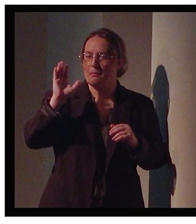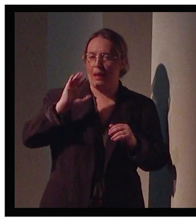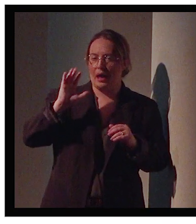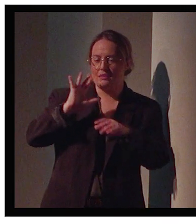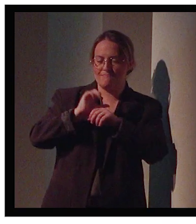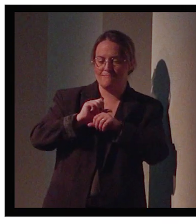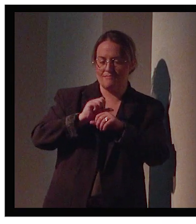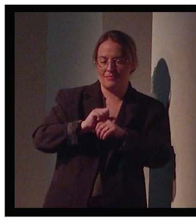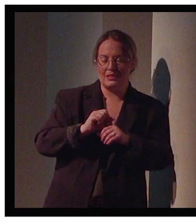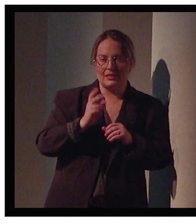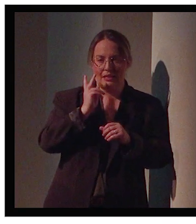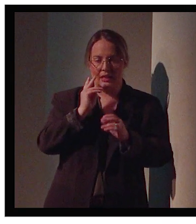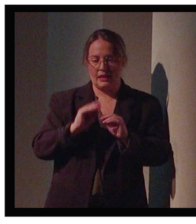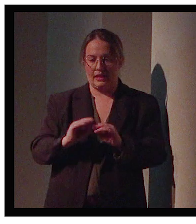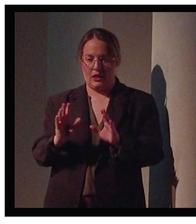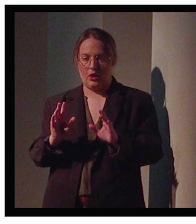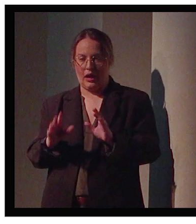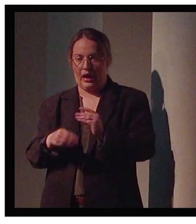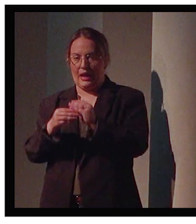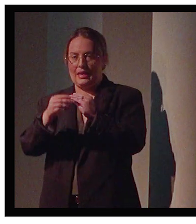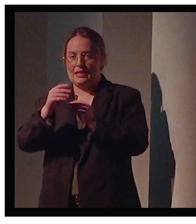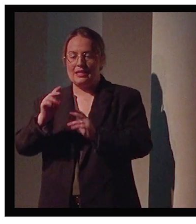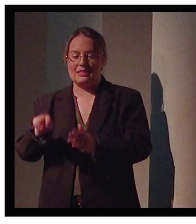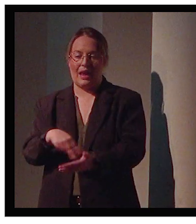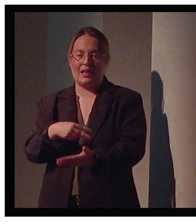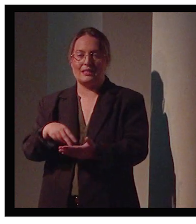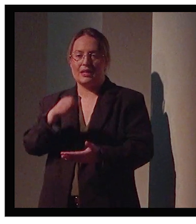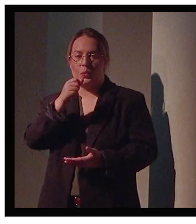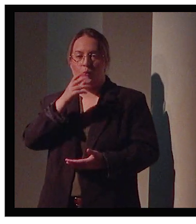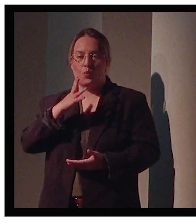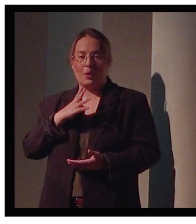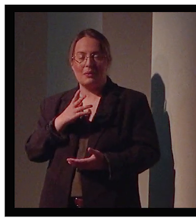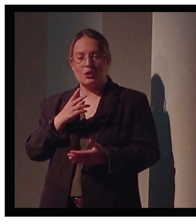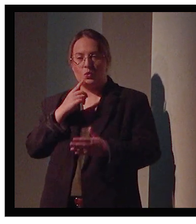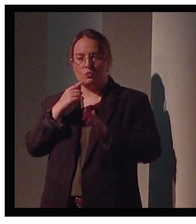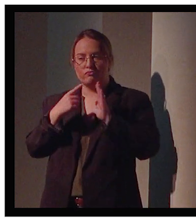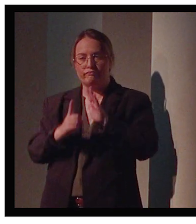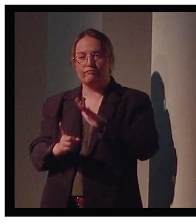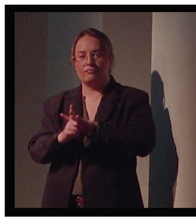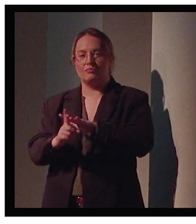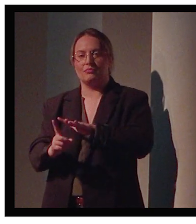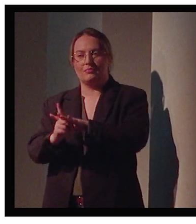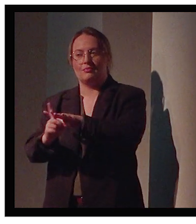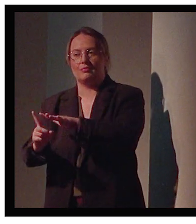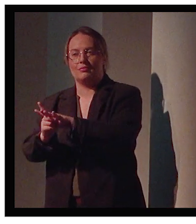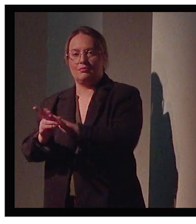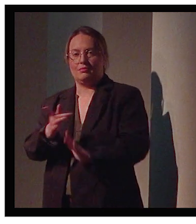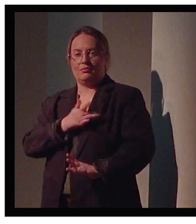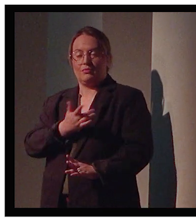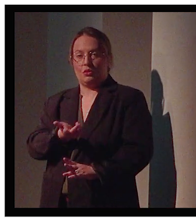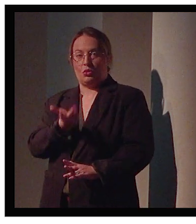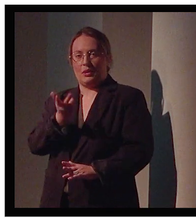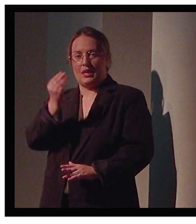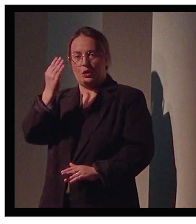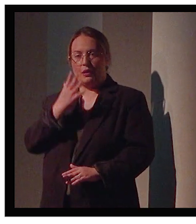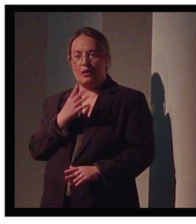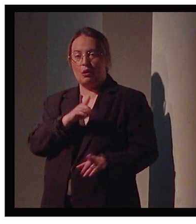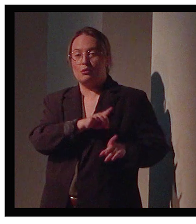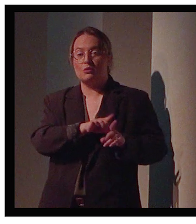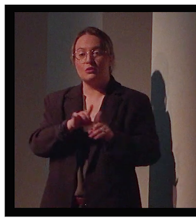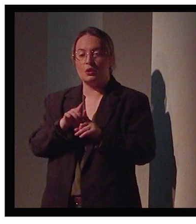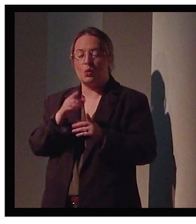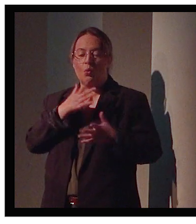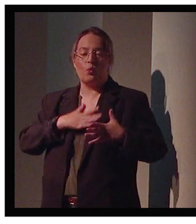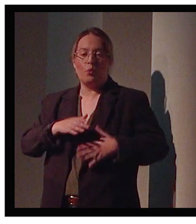by the dancing women in the background who evoke the 3 graces, as well as the costumed woman with a mandolin